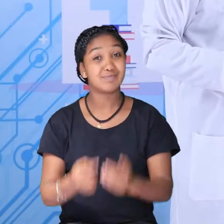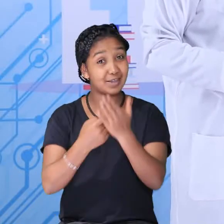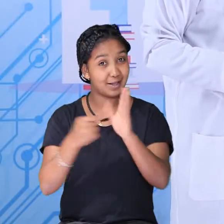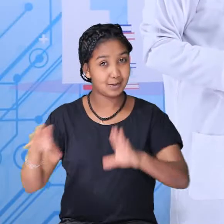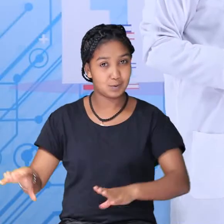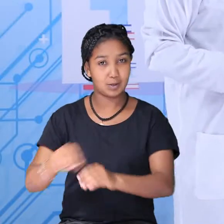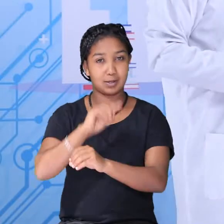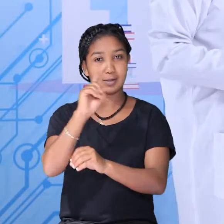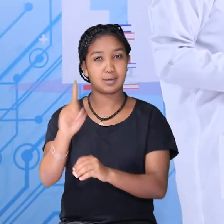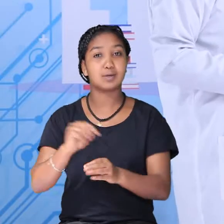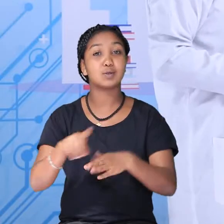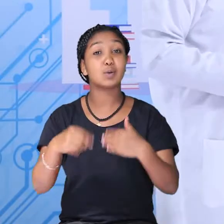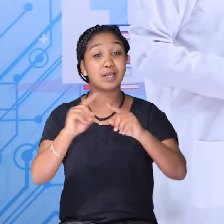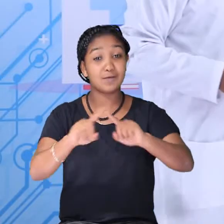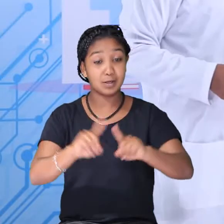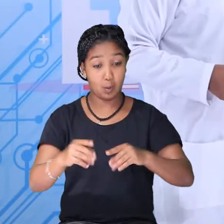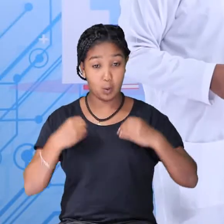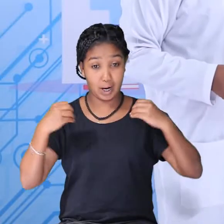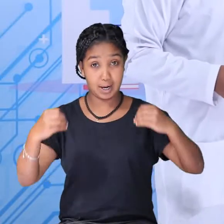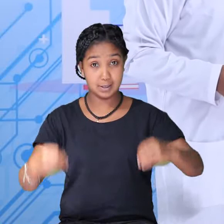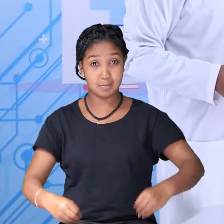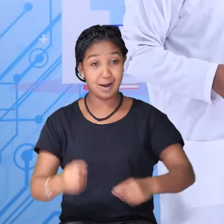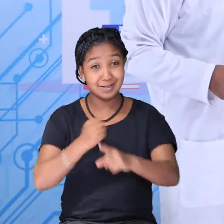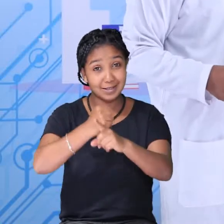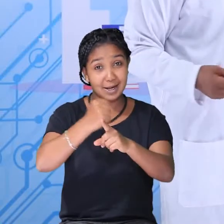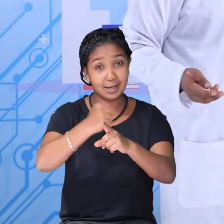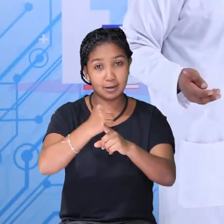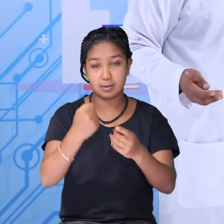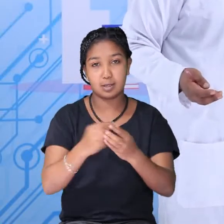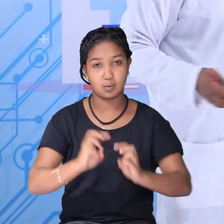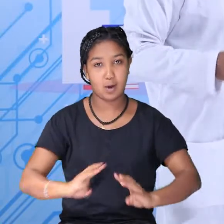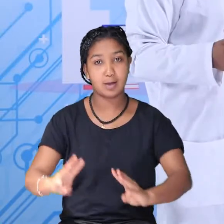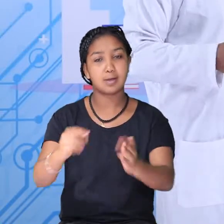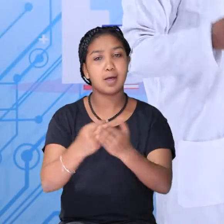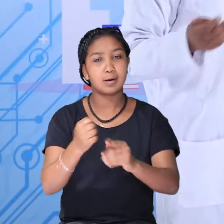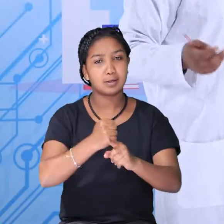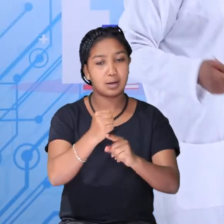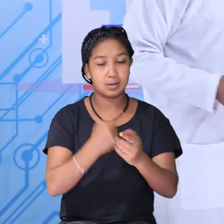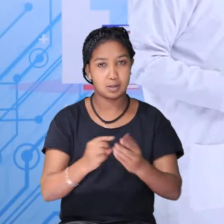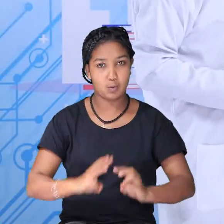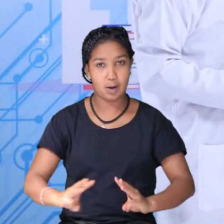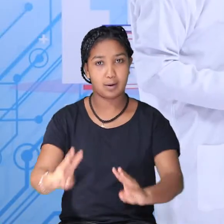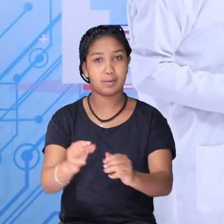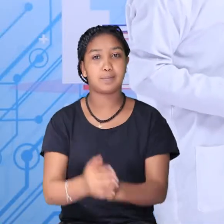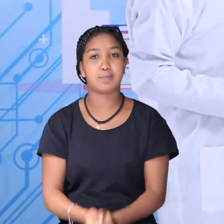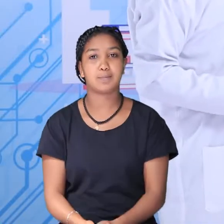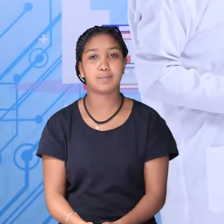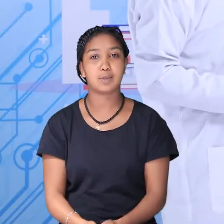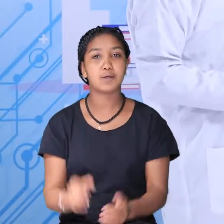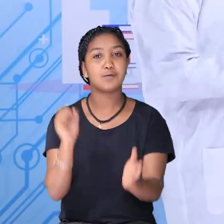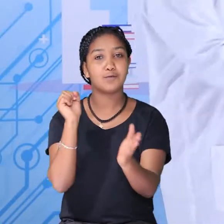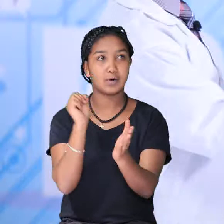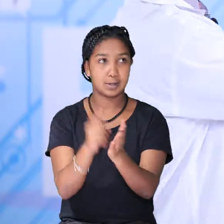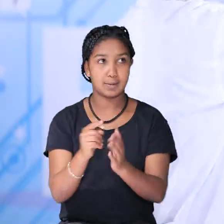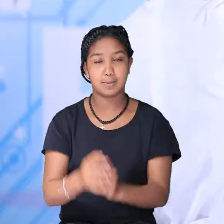clear? So different organisms are trained in this way. They are trained in this way. For